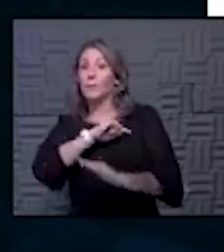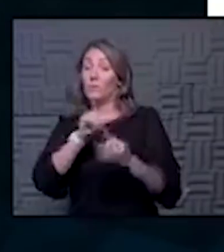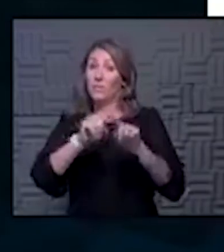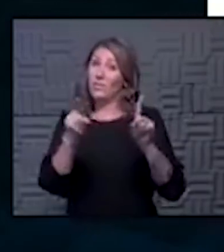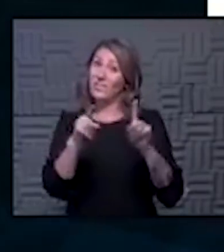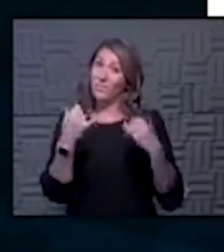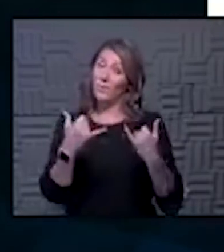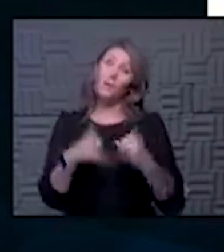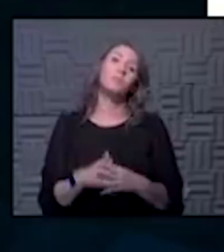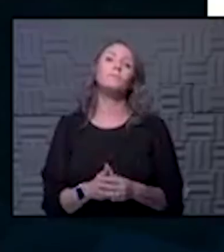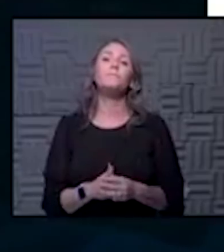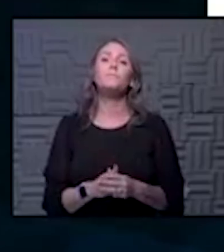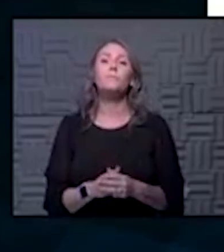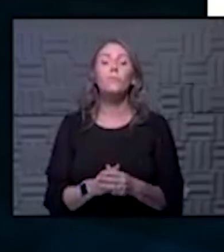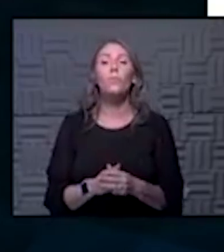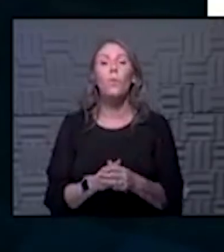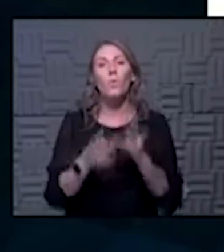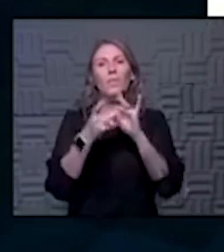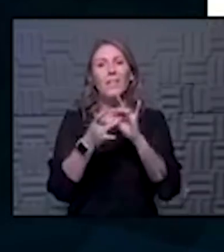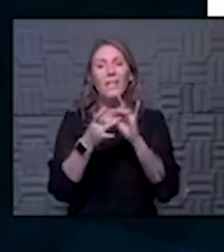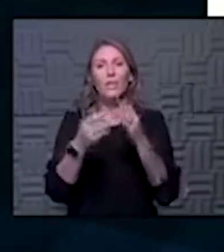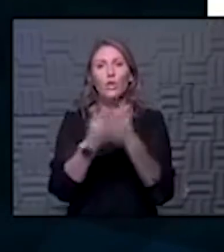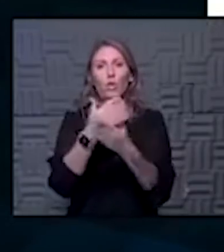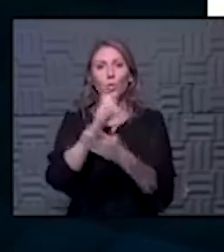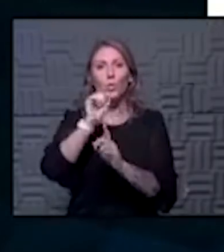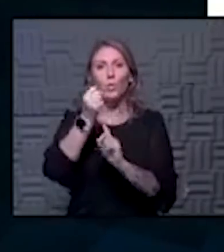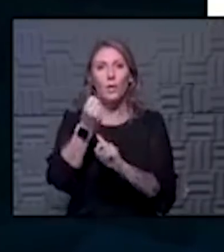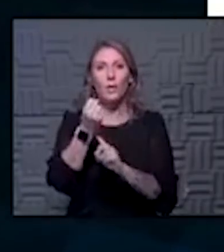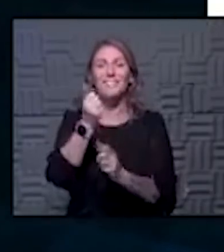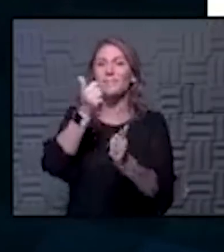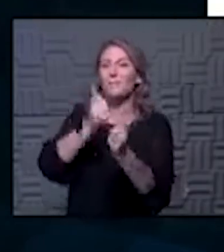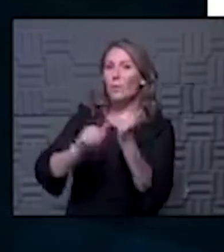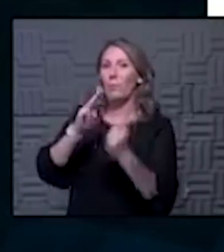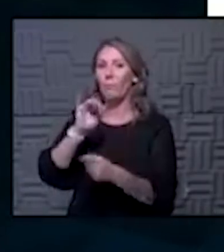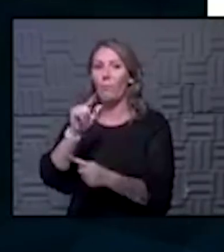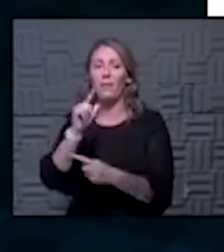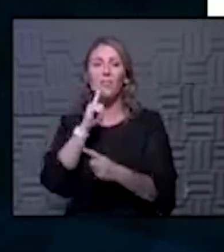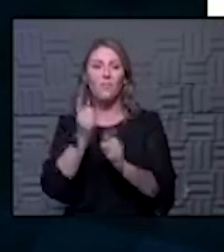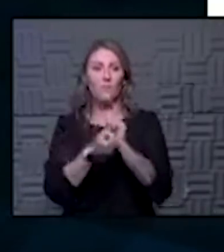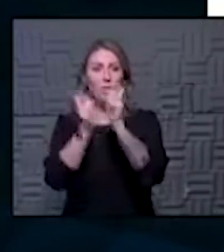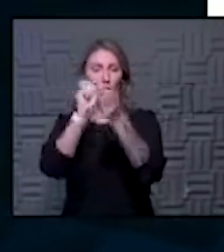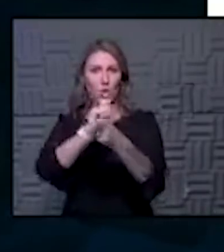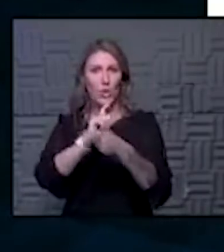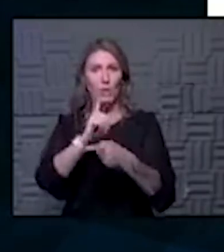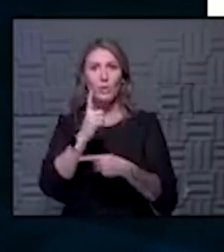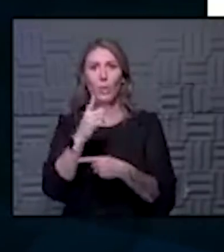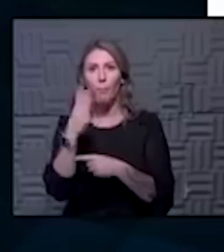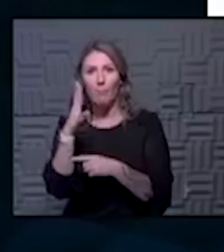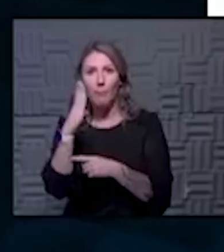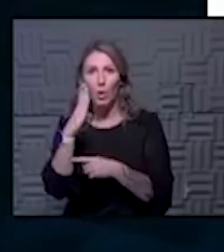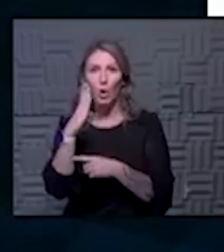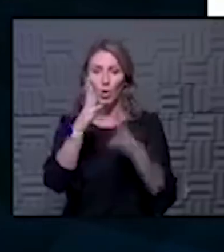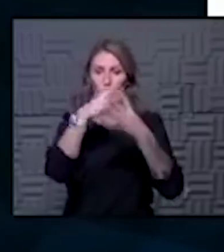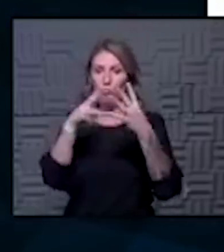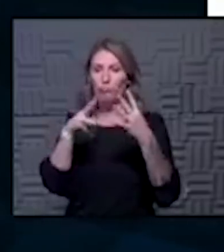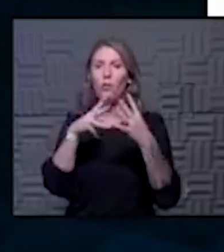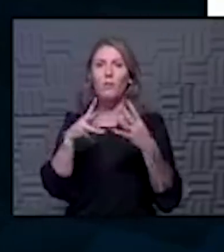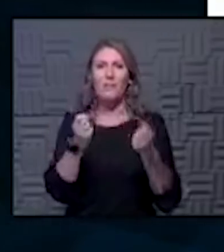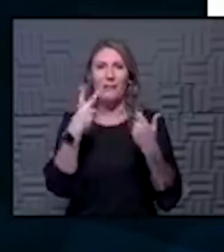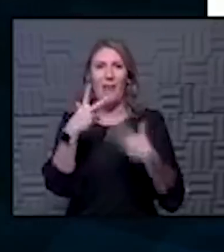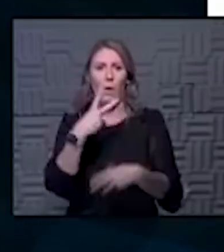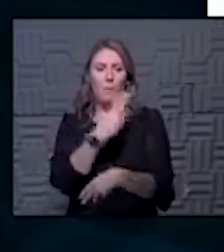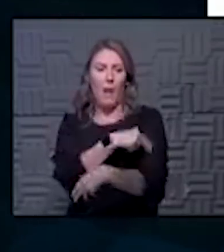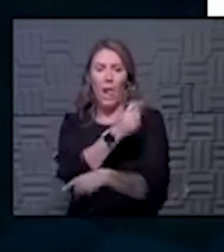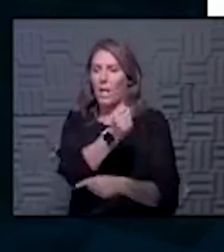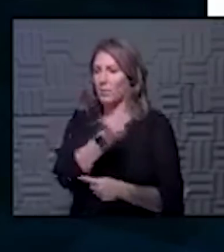now, at least on new cases per million. If you flip, though, then to the blue charts, to the number hospitalized, you